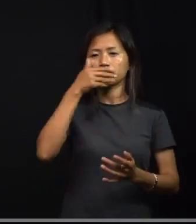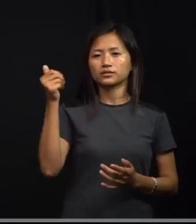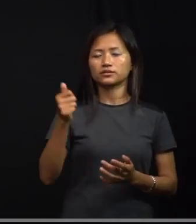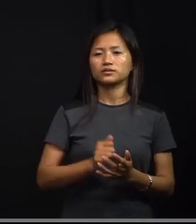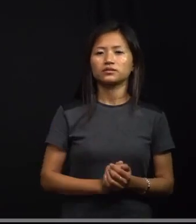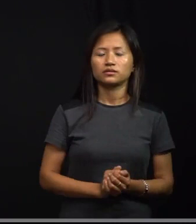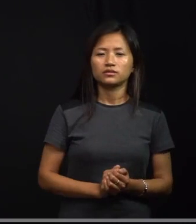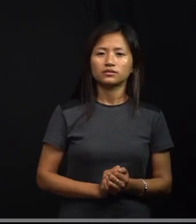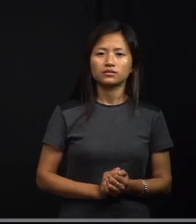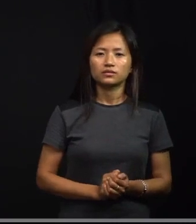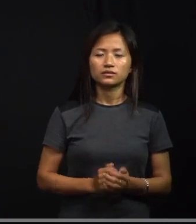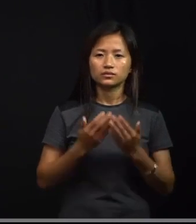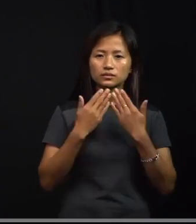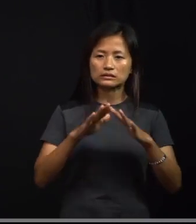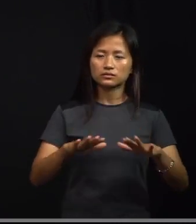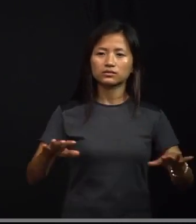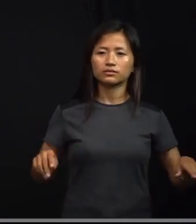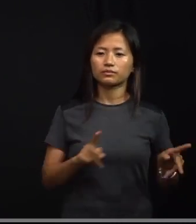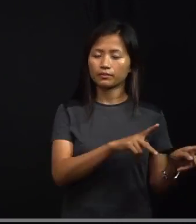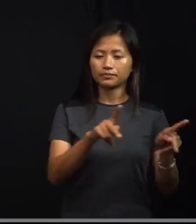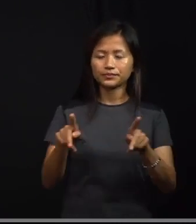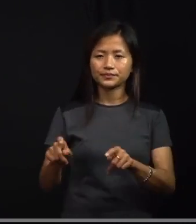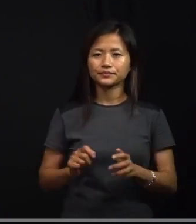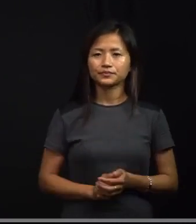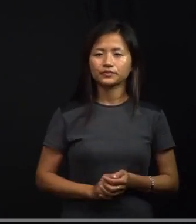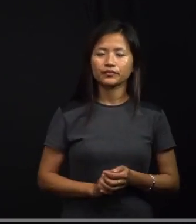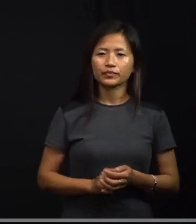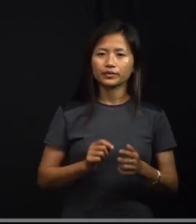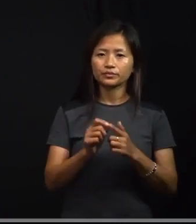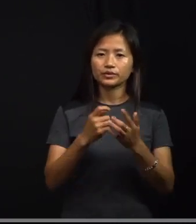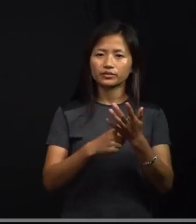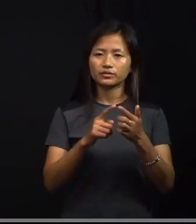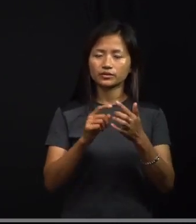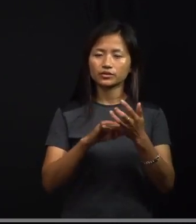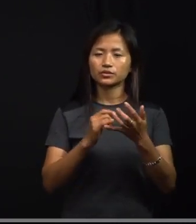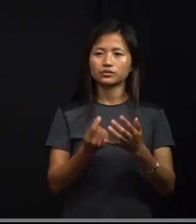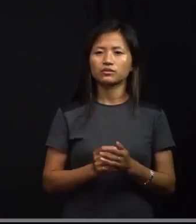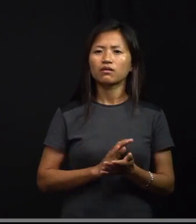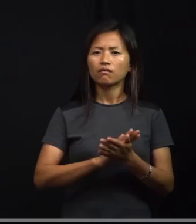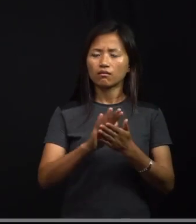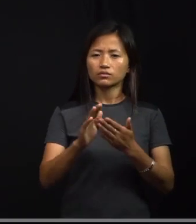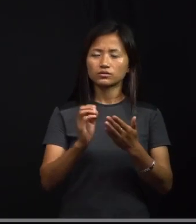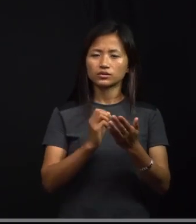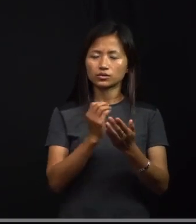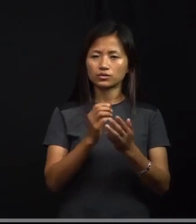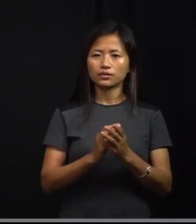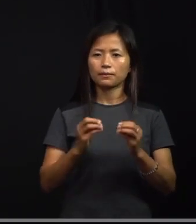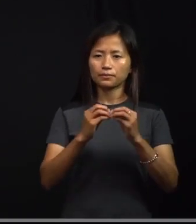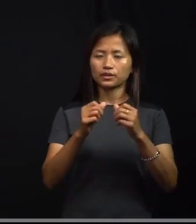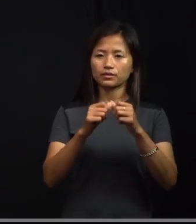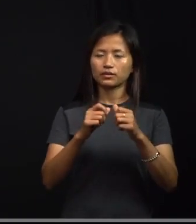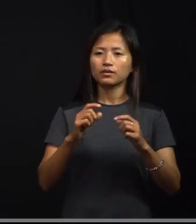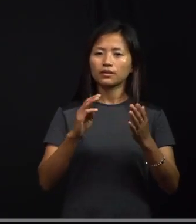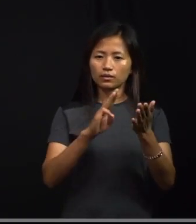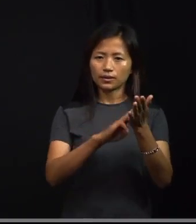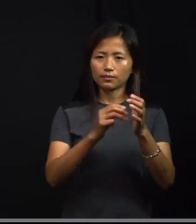and students, if you are planning to pursue education as honors in your BA or your ML